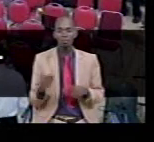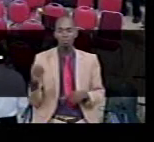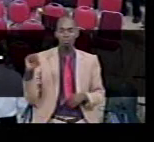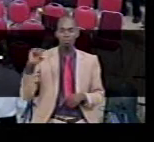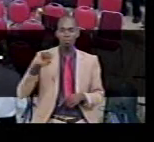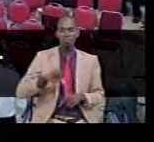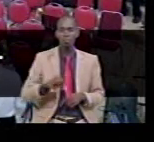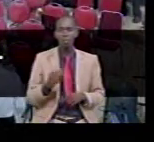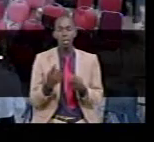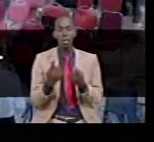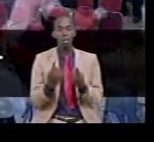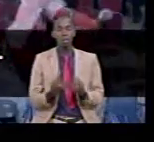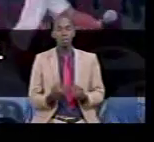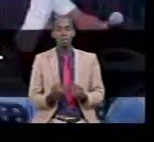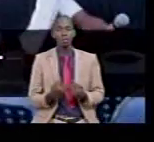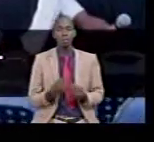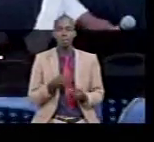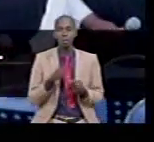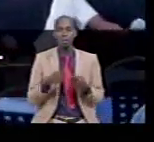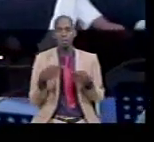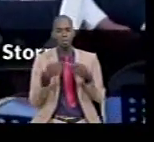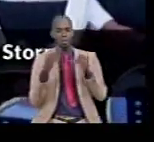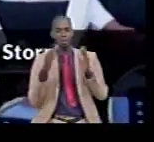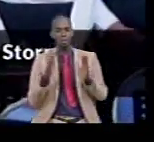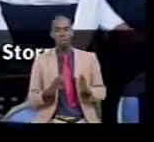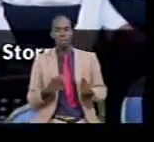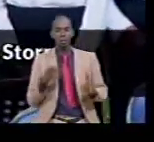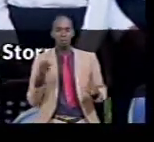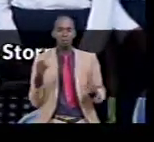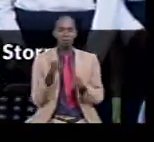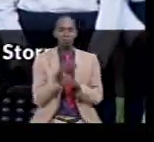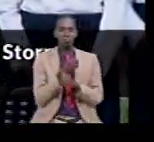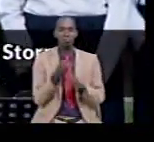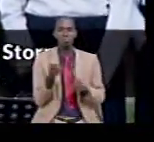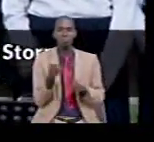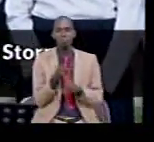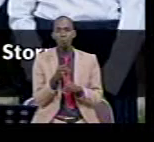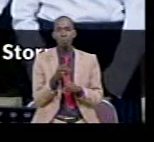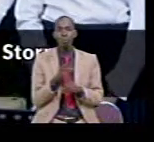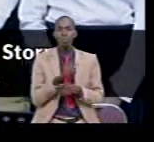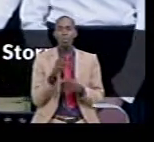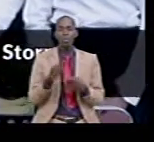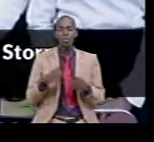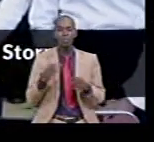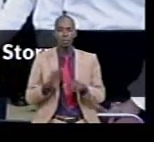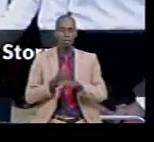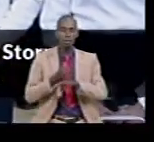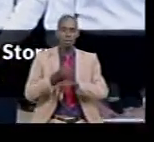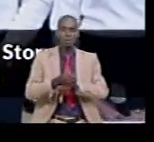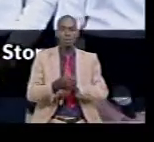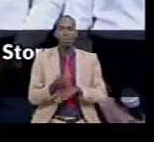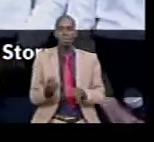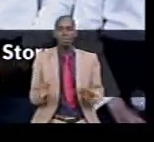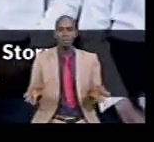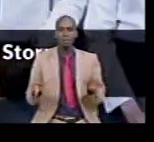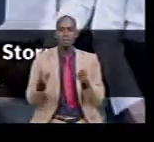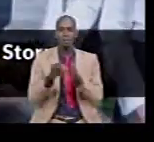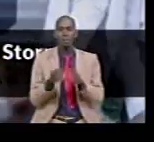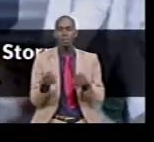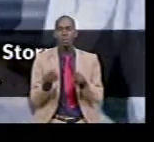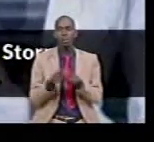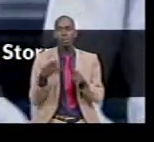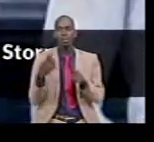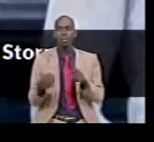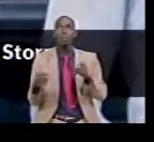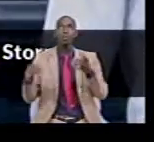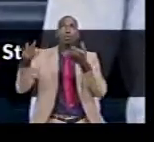comes, when the enemy attacks, when the accusation gathers like a